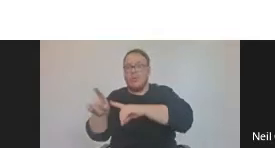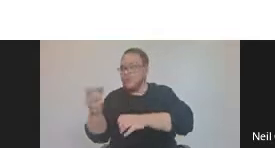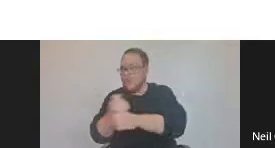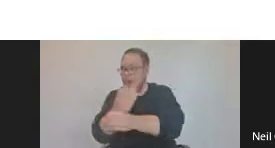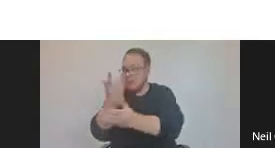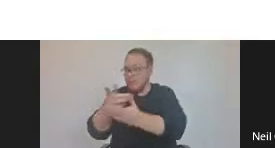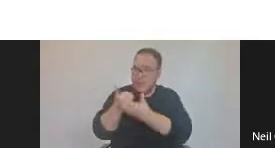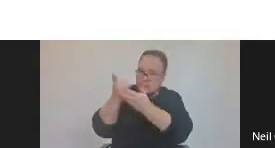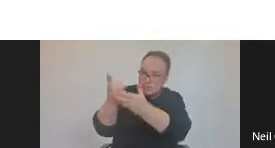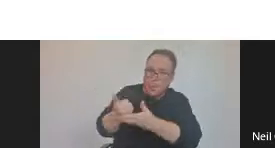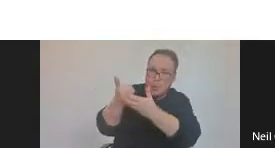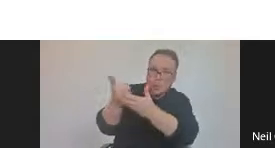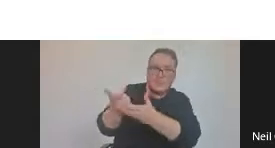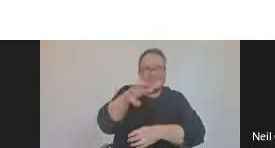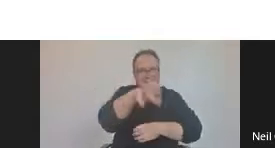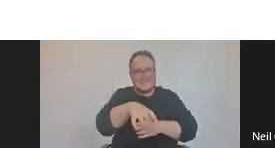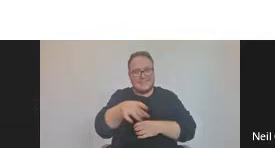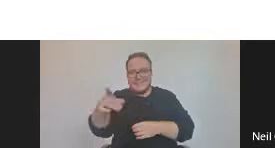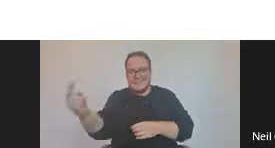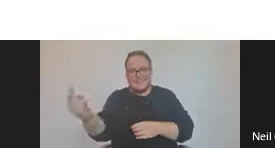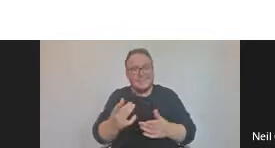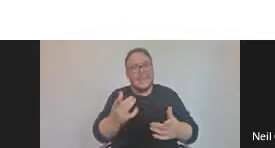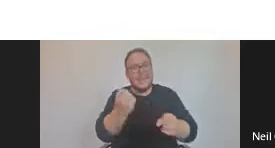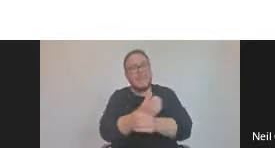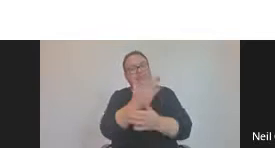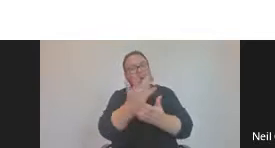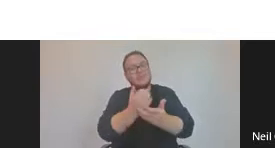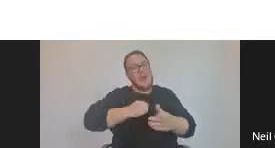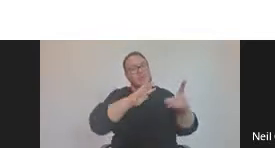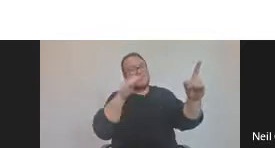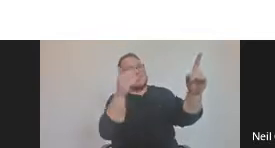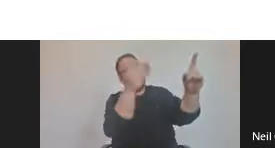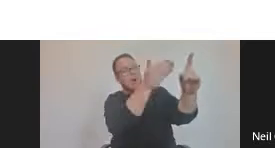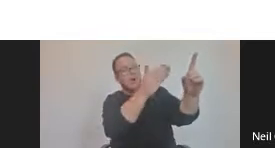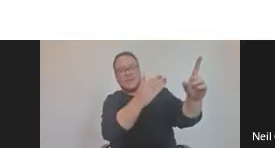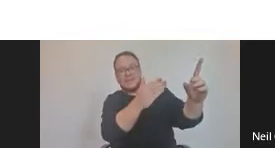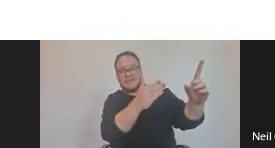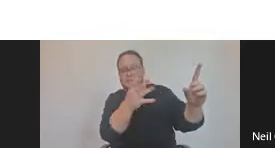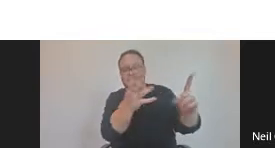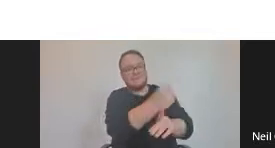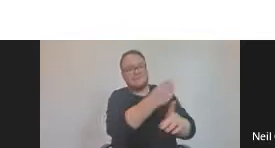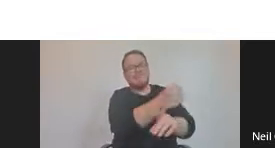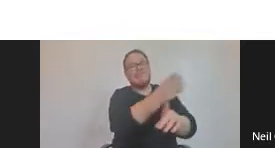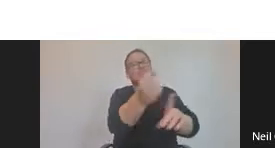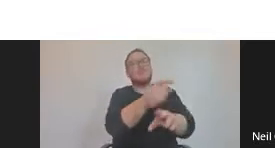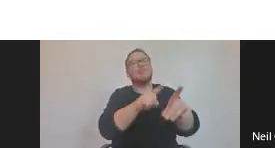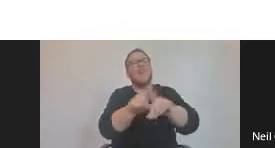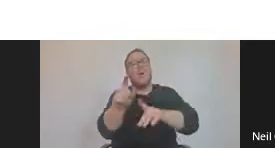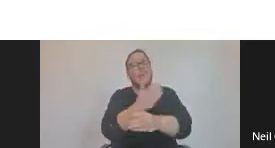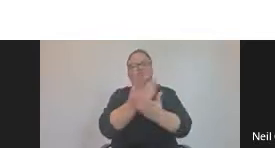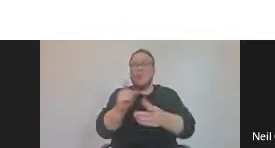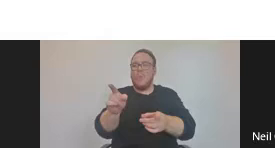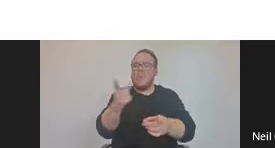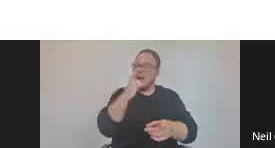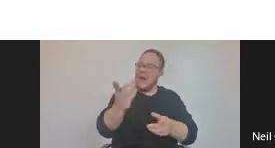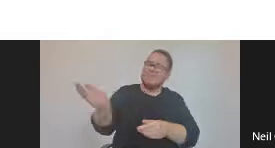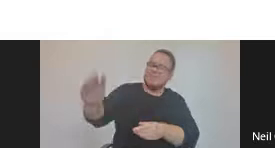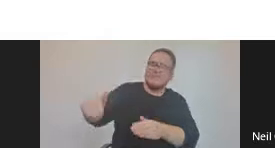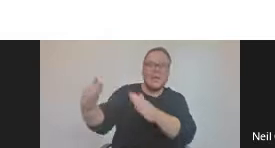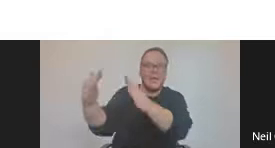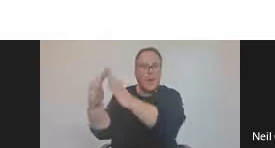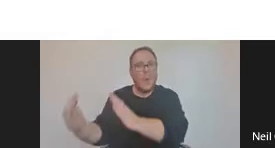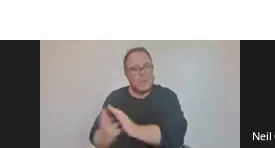setting, and that we achieved our targets for getting people home. Last year, the